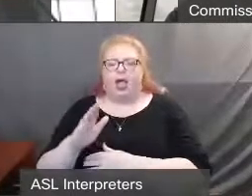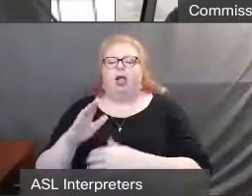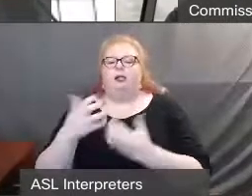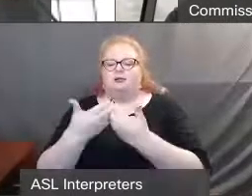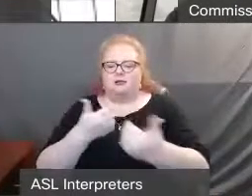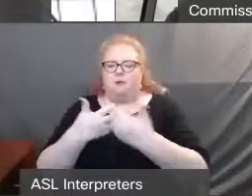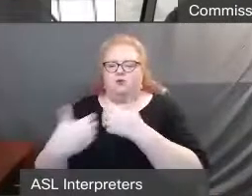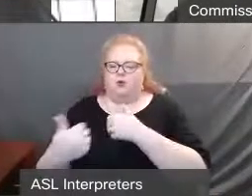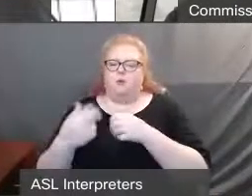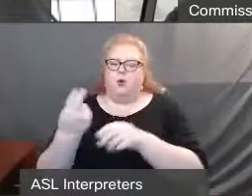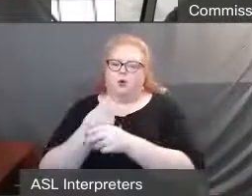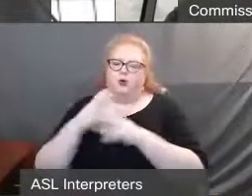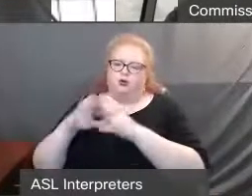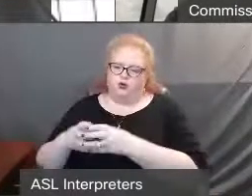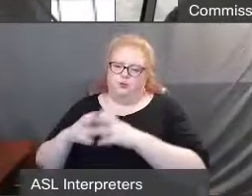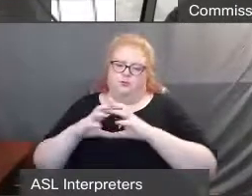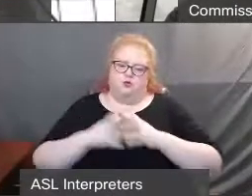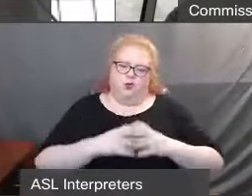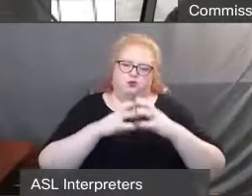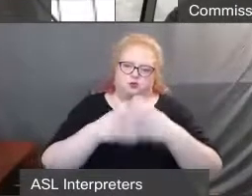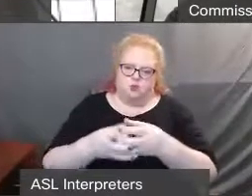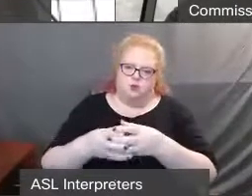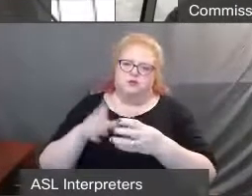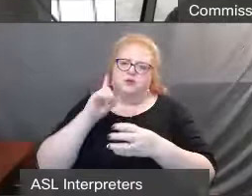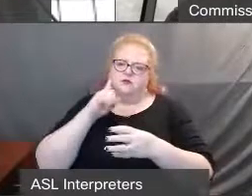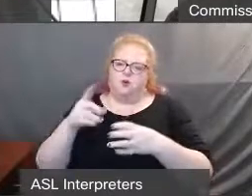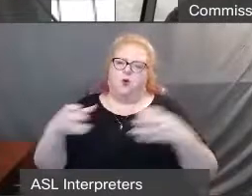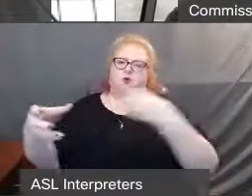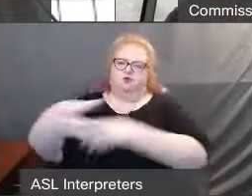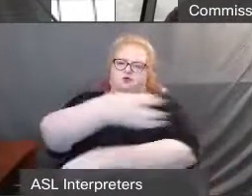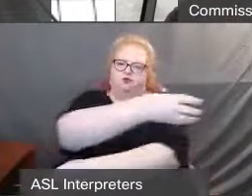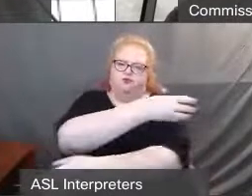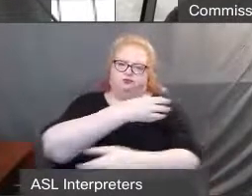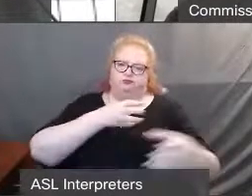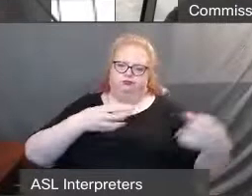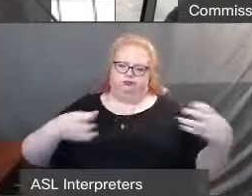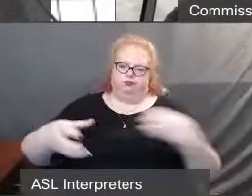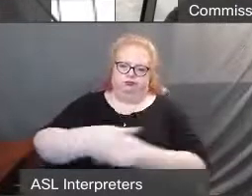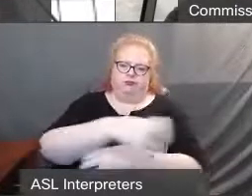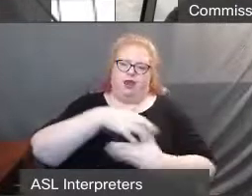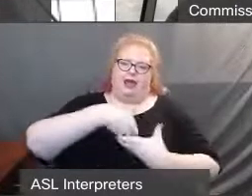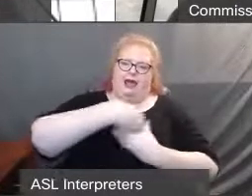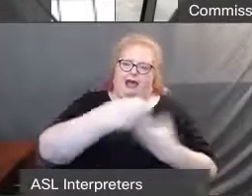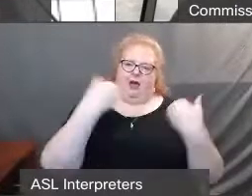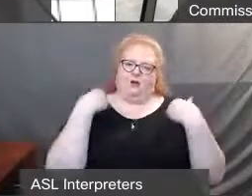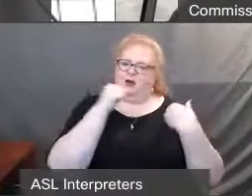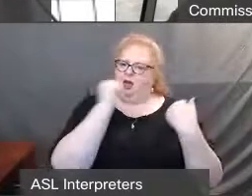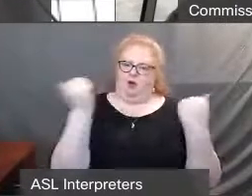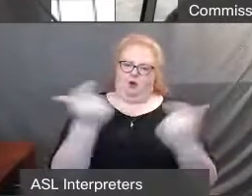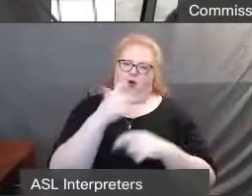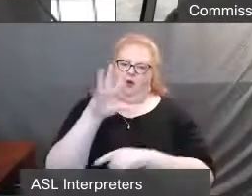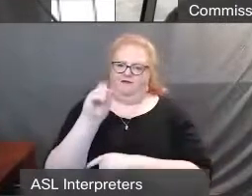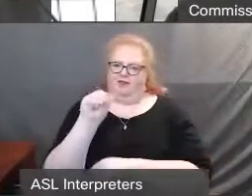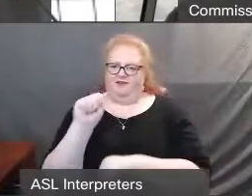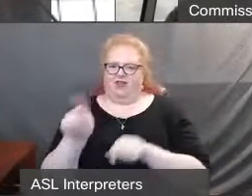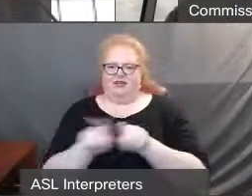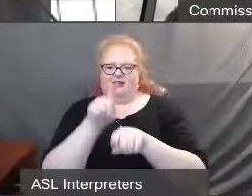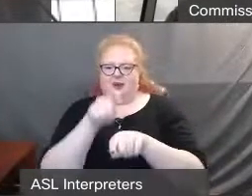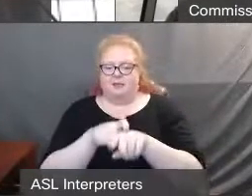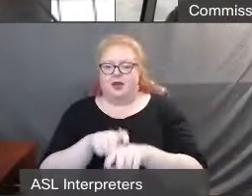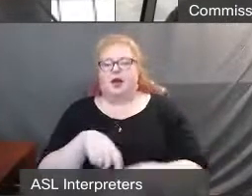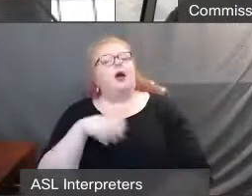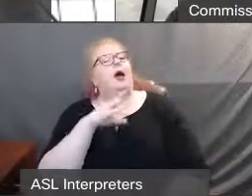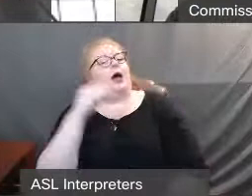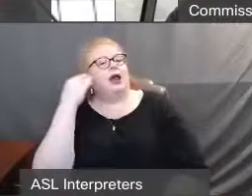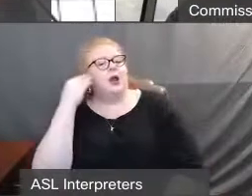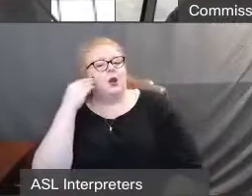all 50 dogs will be outside. And if I can just address one more thing, I know that Mrs. Reynolds said that she has gone down to